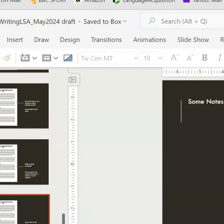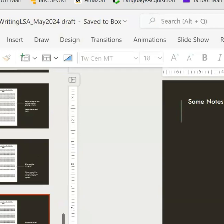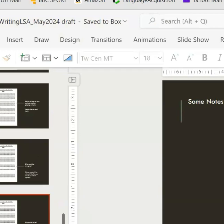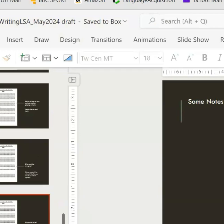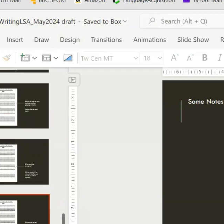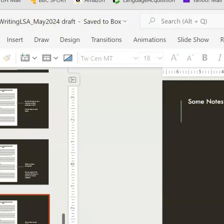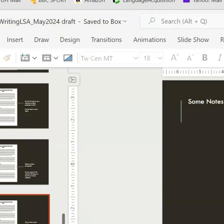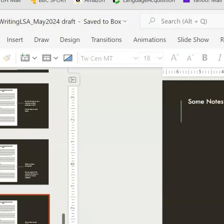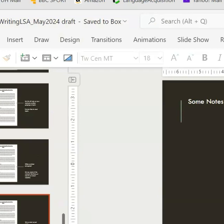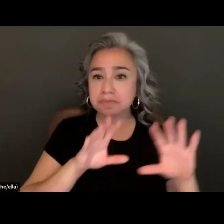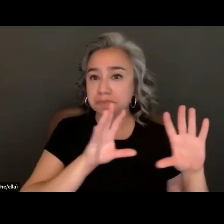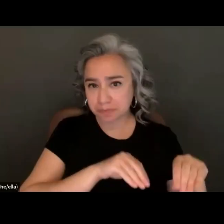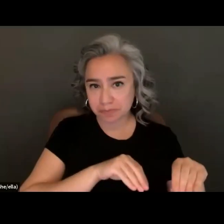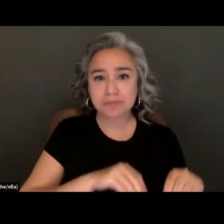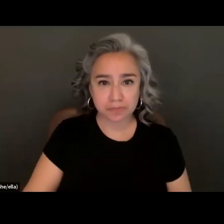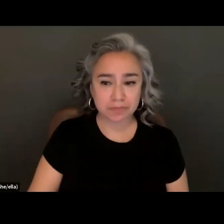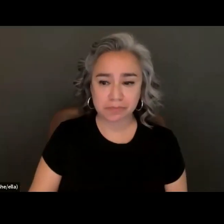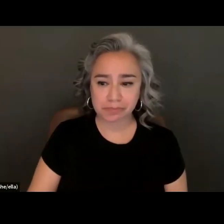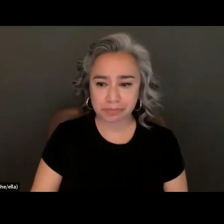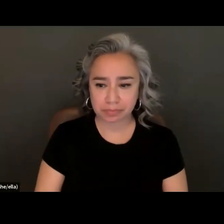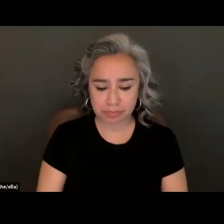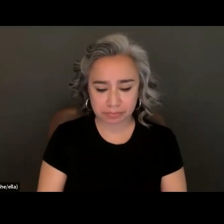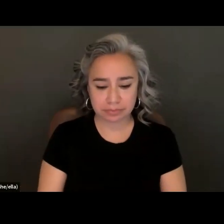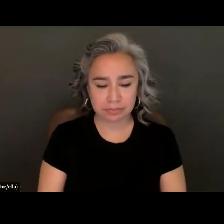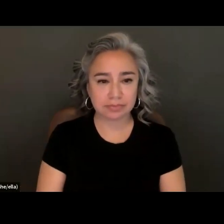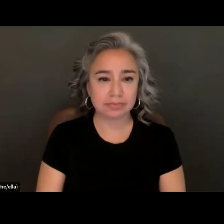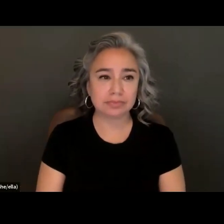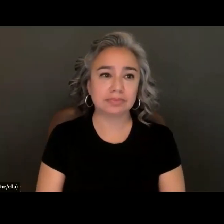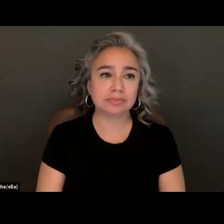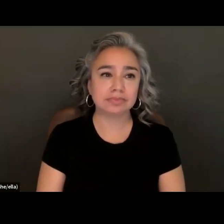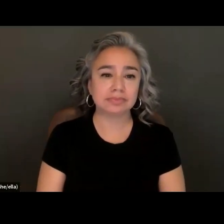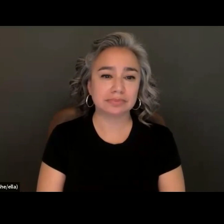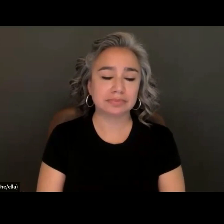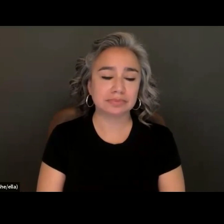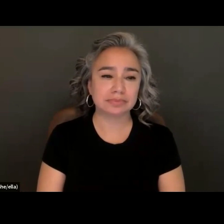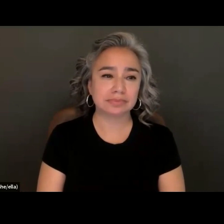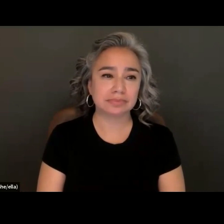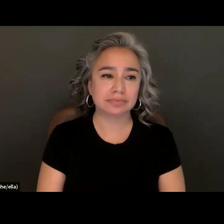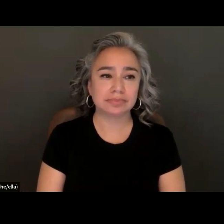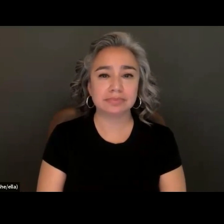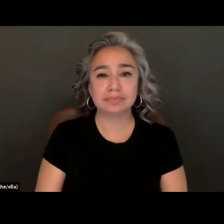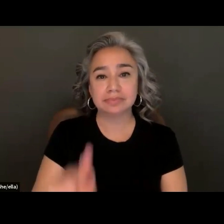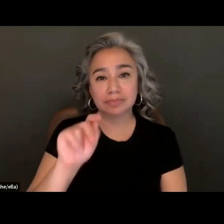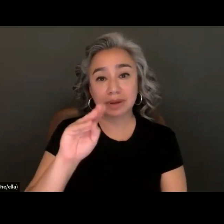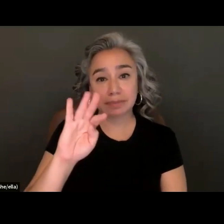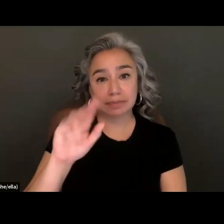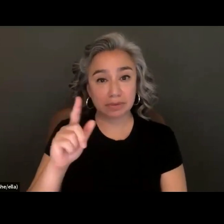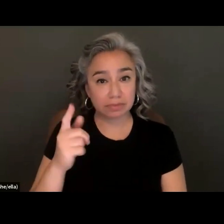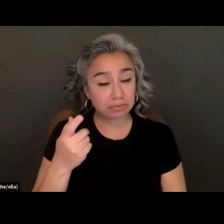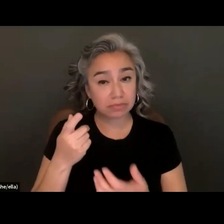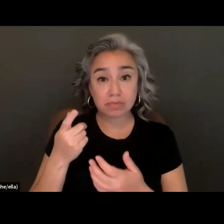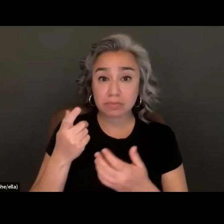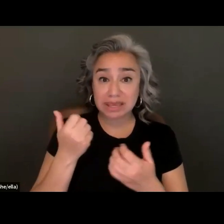Let me stop sharing. Yeah. stop sharing. And While David is doing that, does anybody happen to